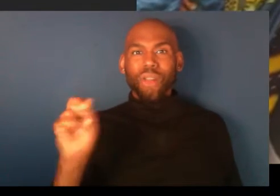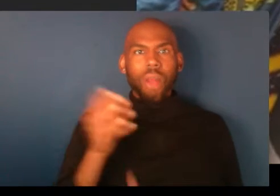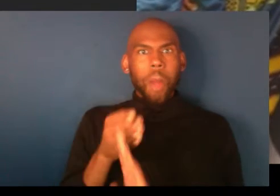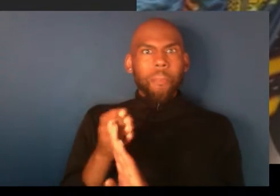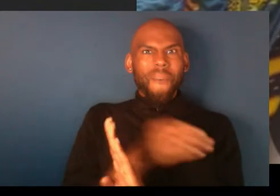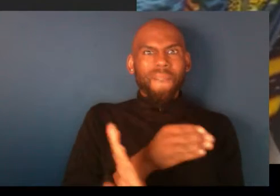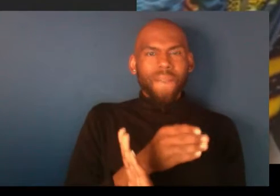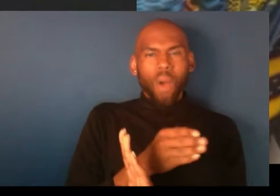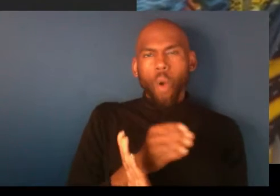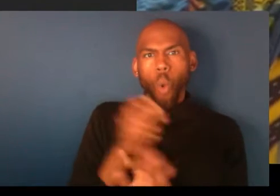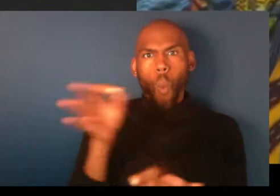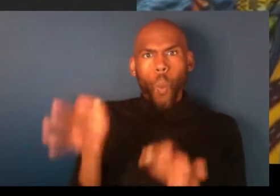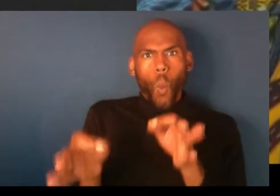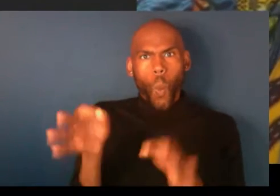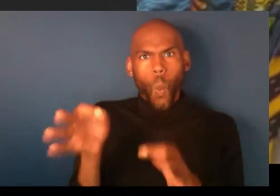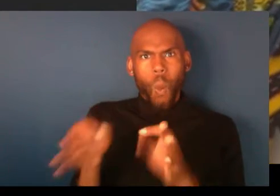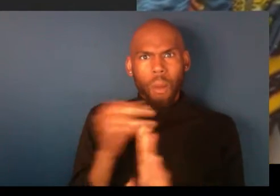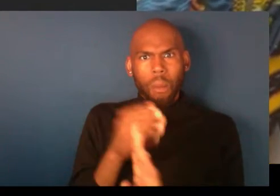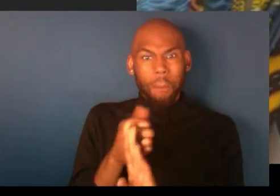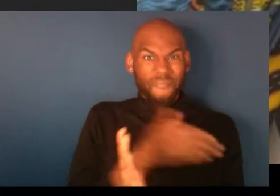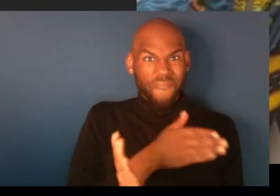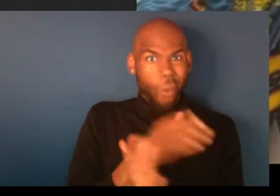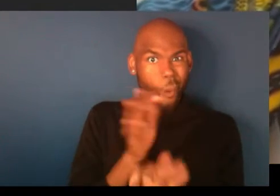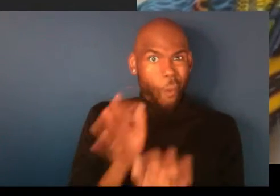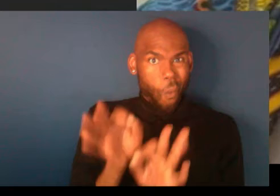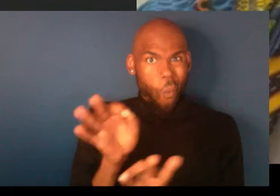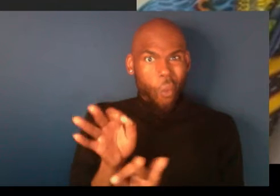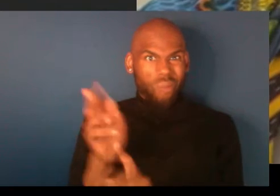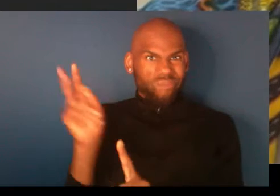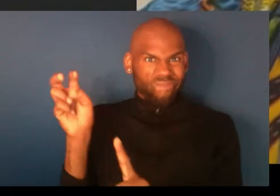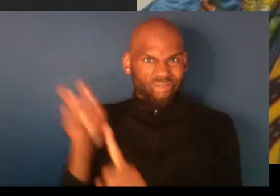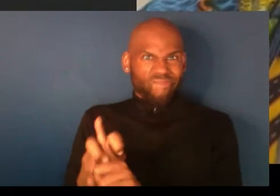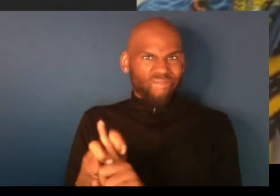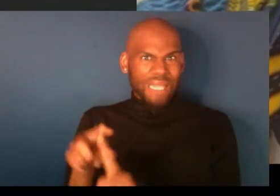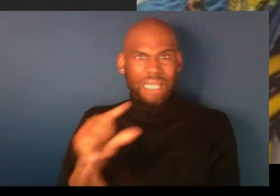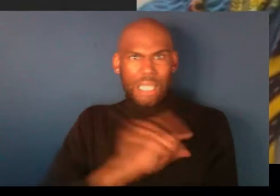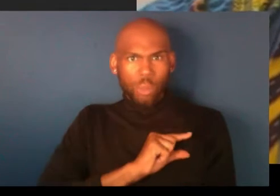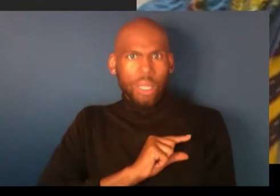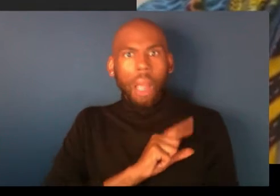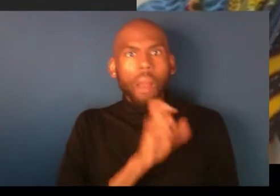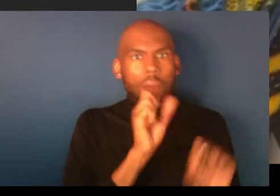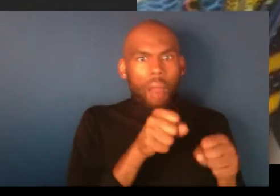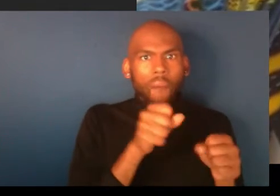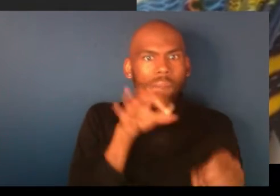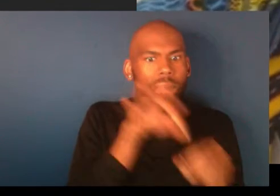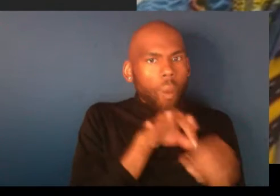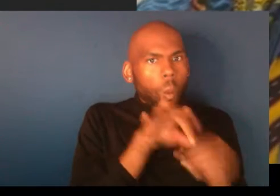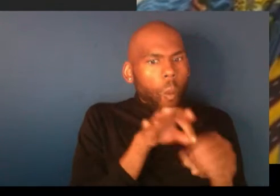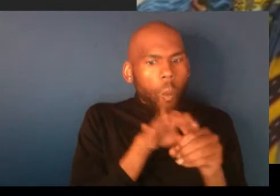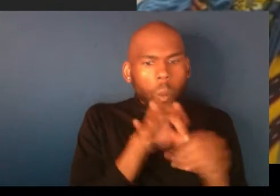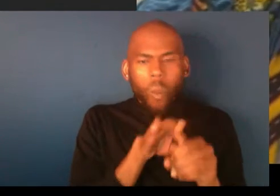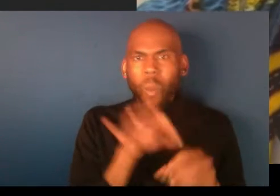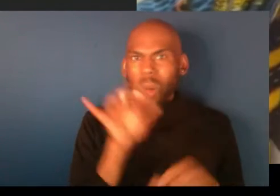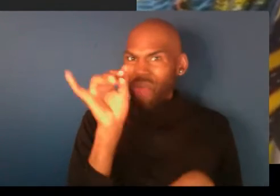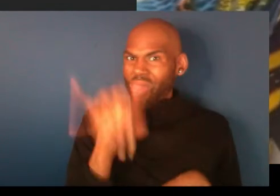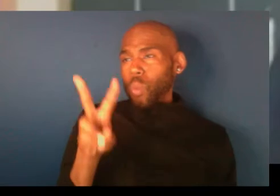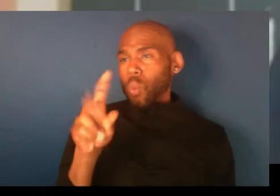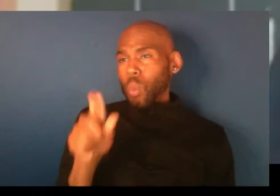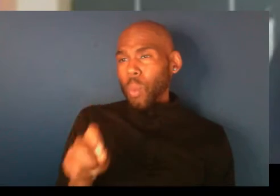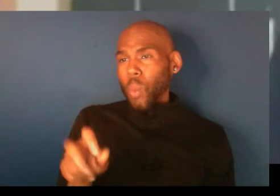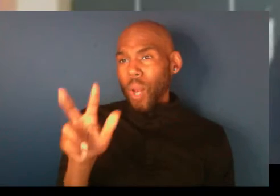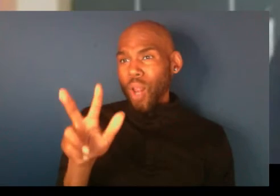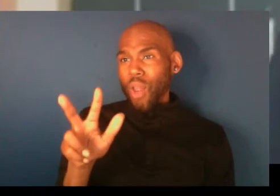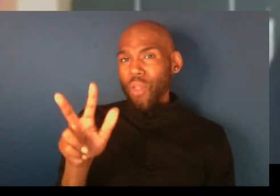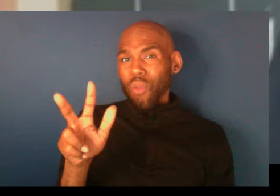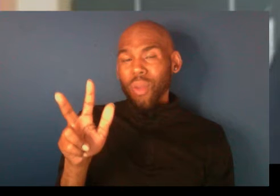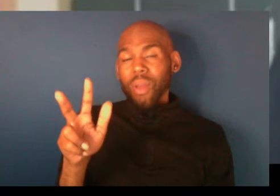to vote. And that right to vote is sometimes enabled and sometimes not.